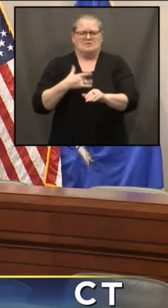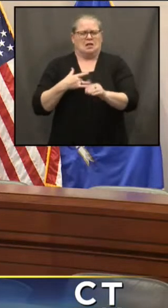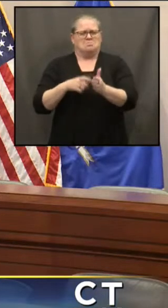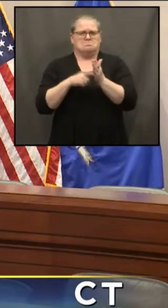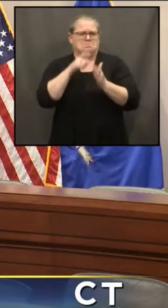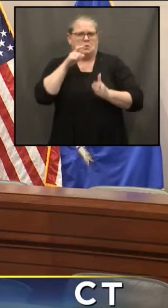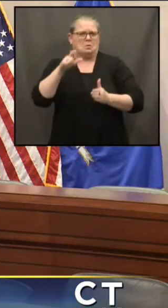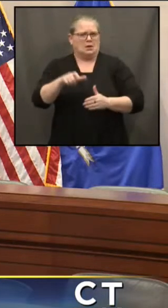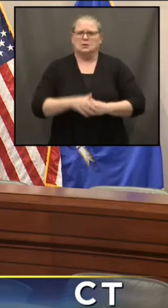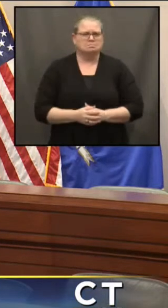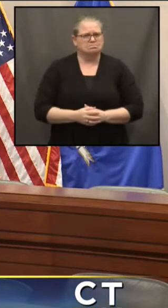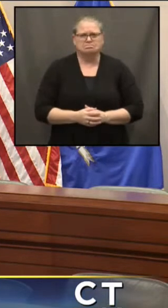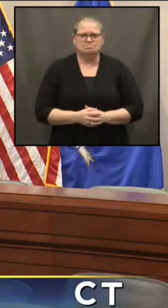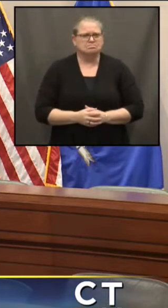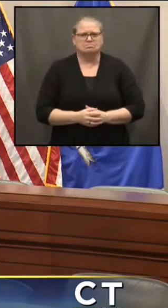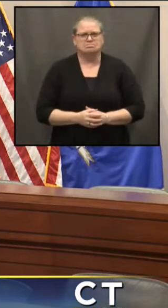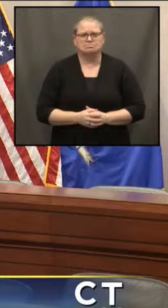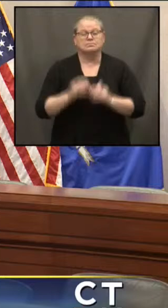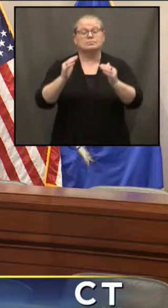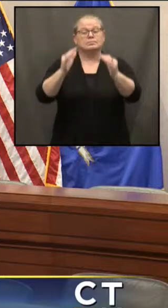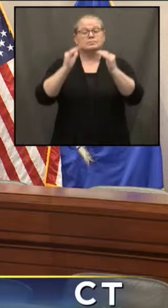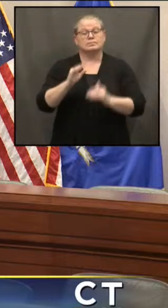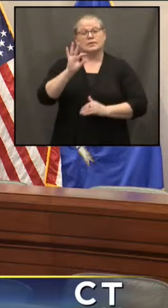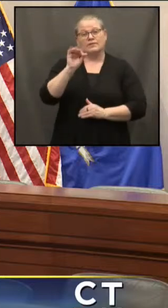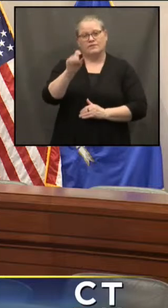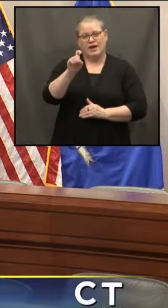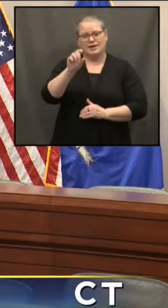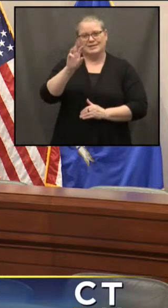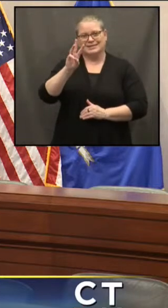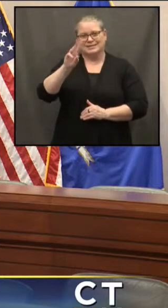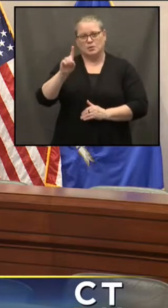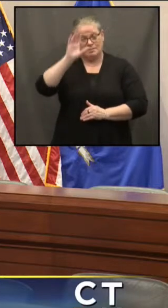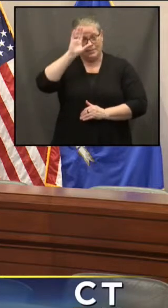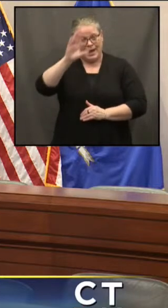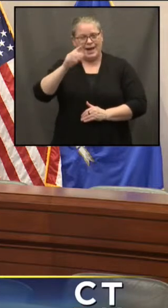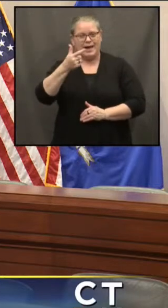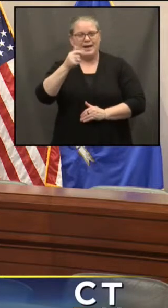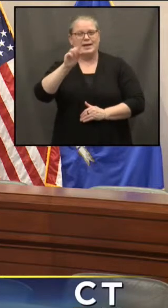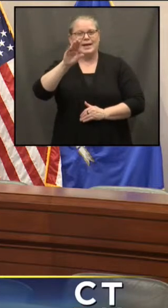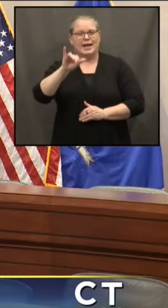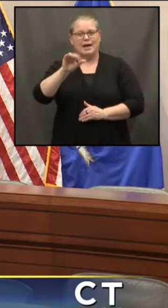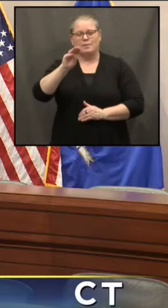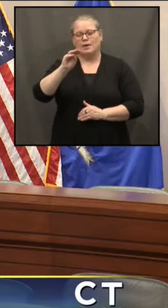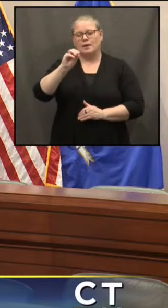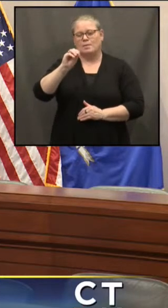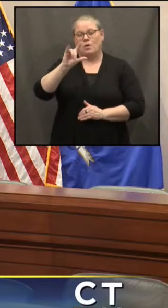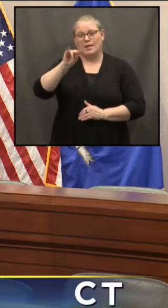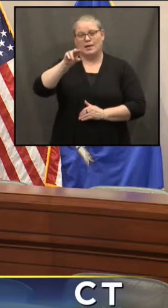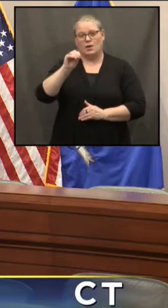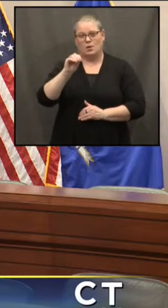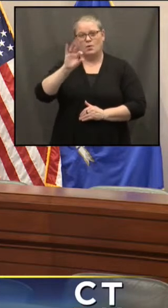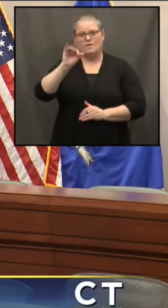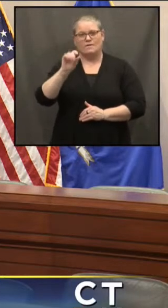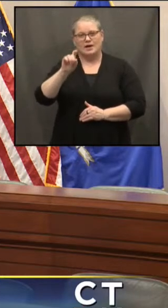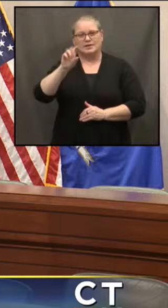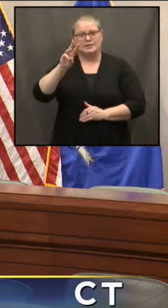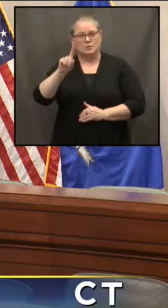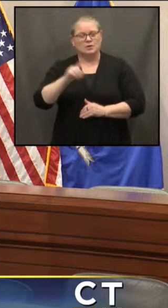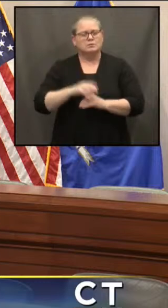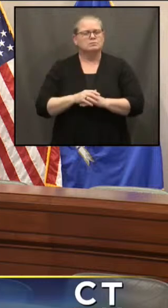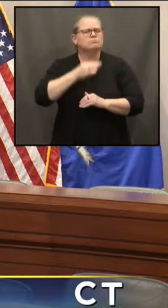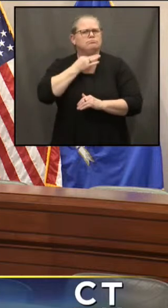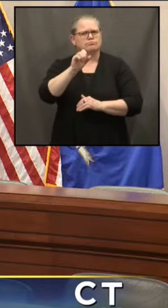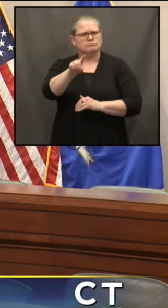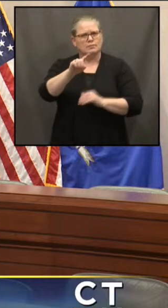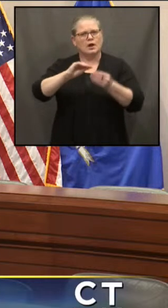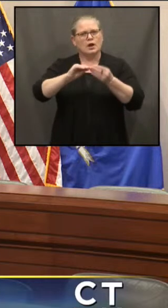Fox 61. Hi, Governor. This is Gabby Molina with Fox 61 News. Is there a certain percentage of kids vaccinated that you want